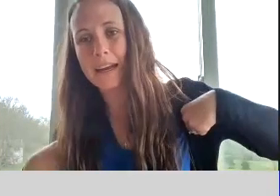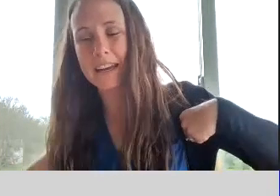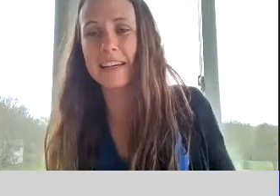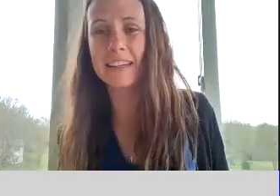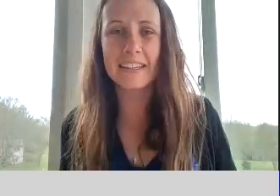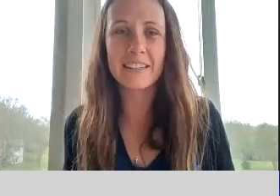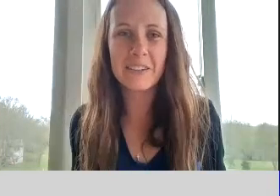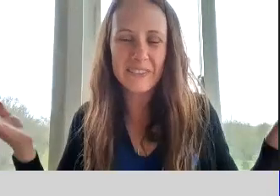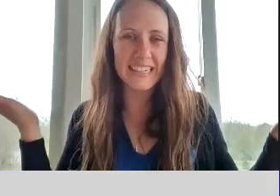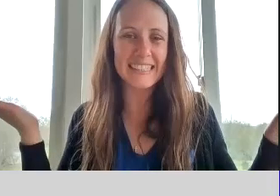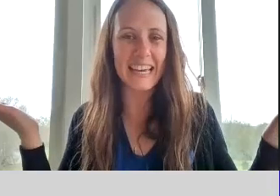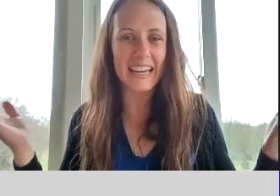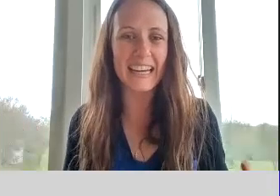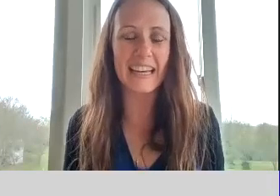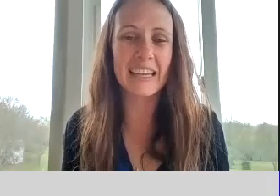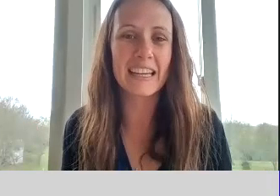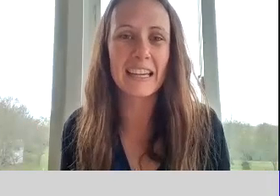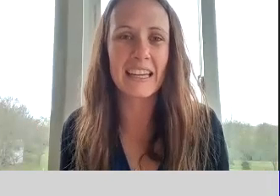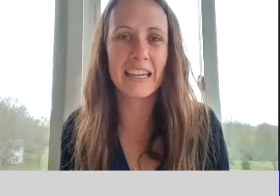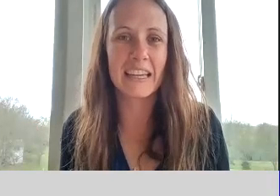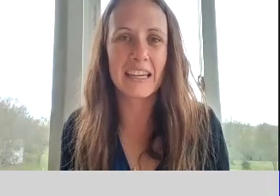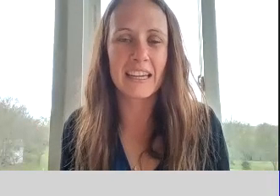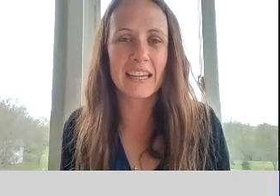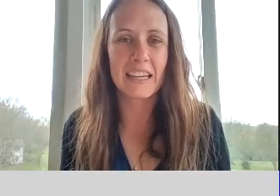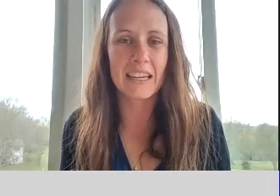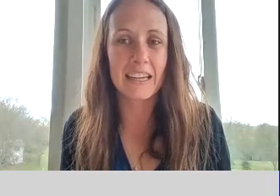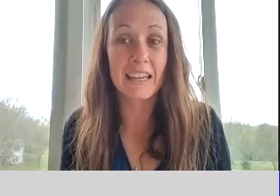quack, quack. What is it?